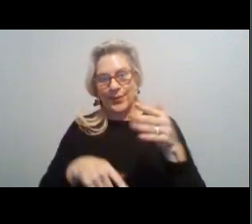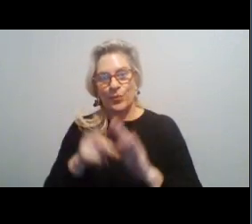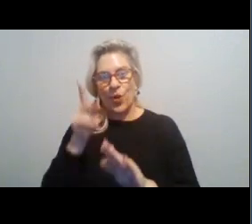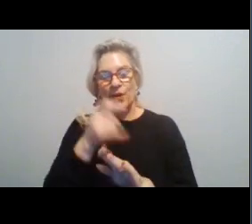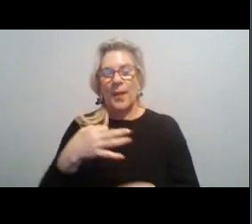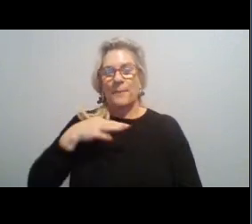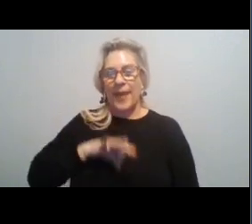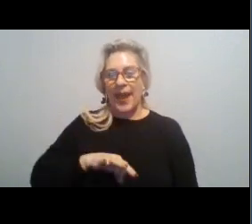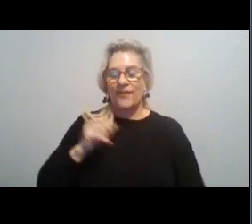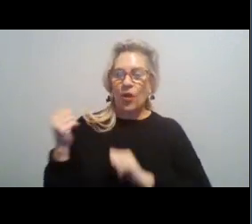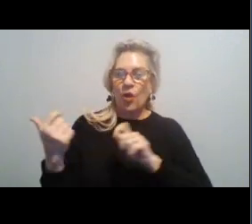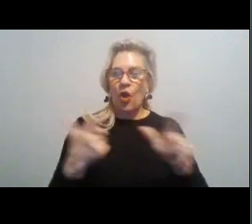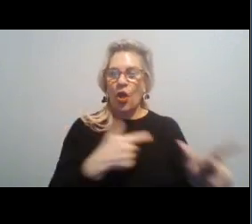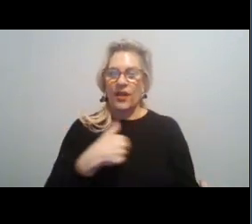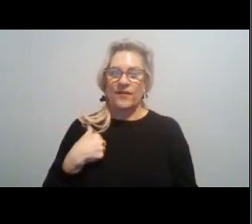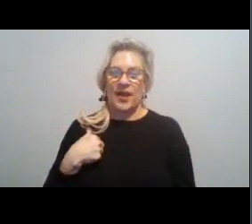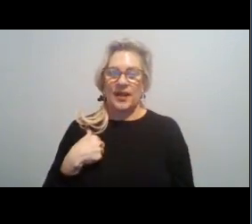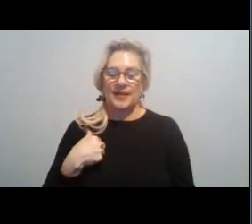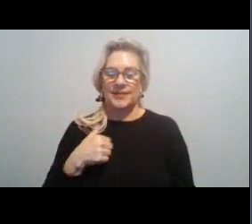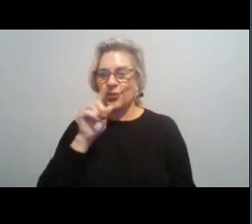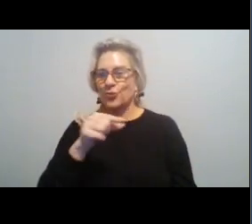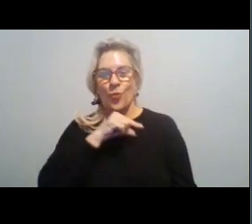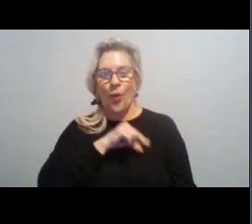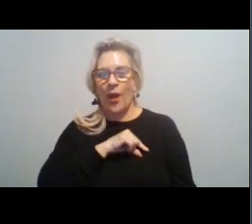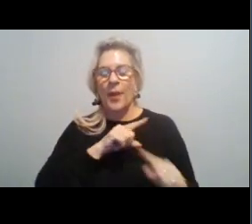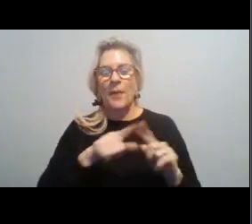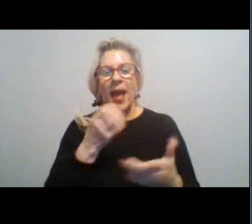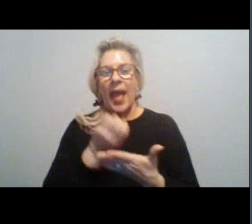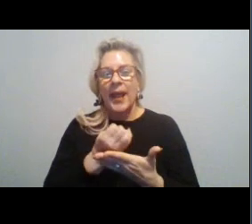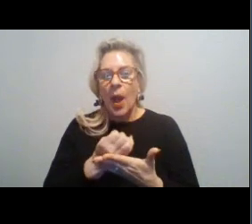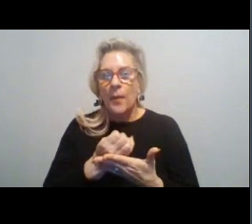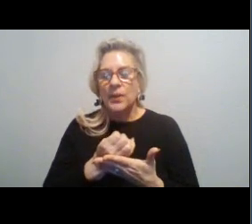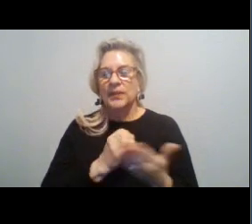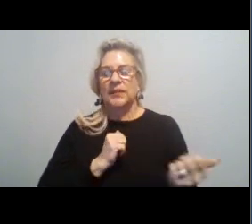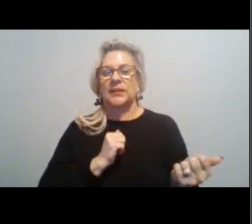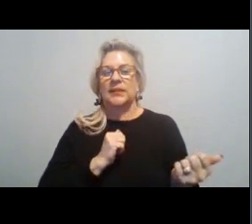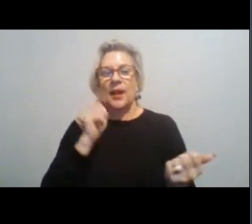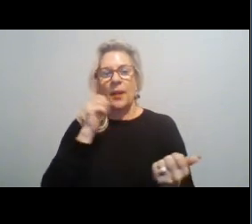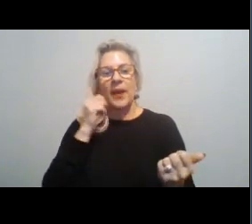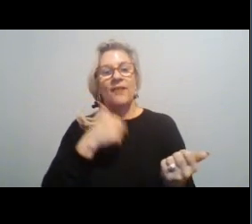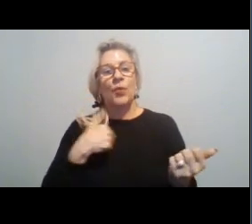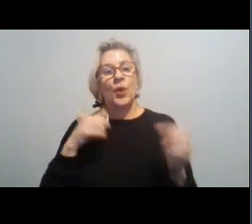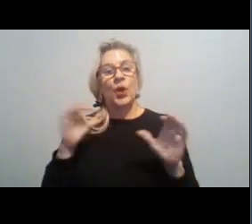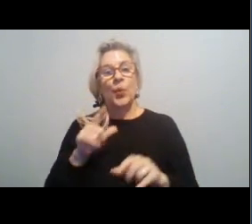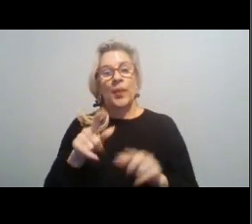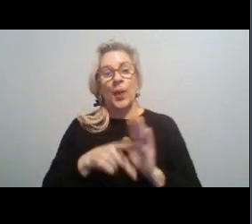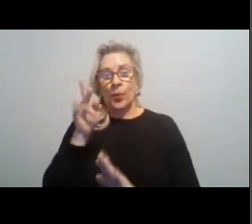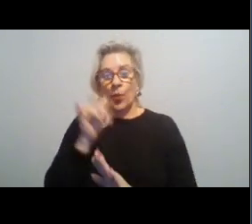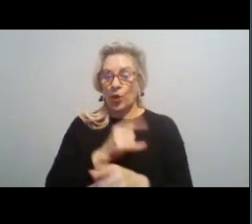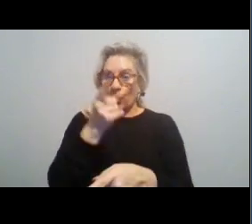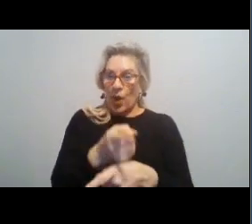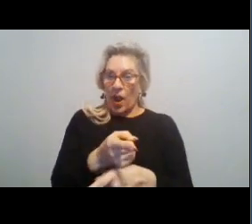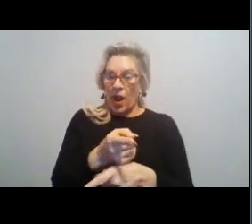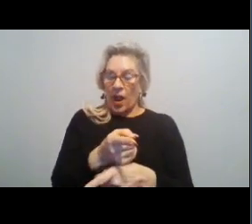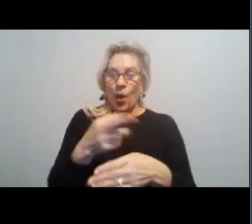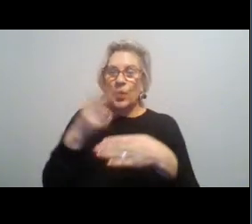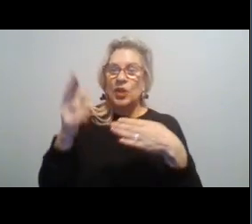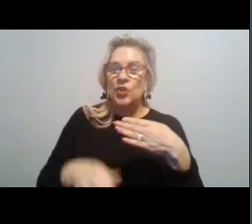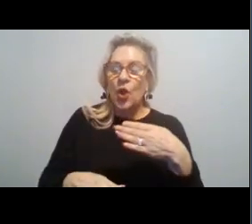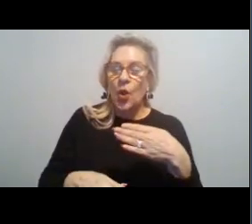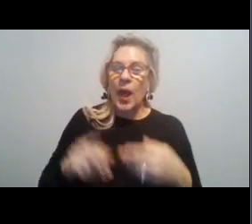not only qualitatively, but also economically. Because if we do these projects right, they're going to result in